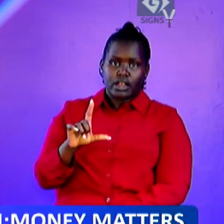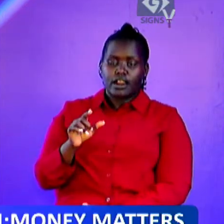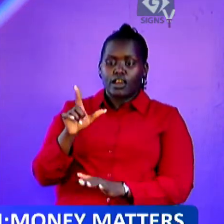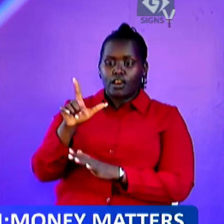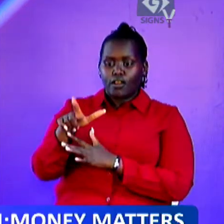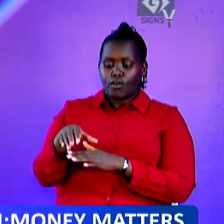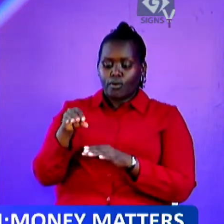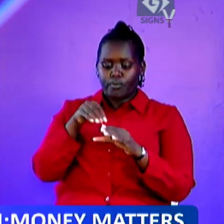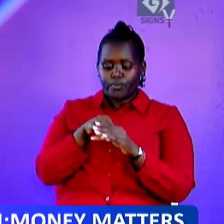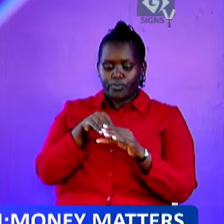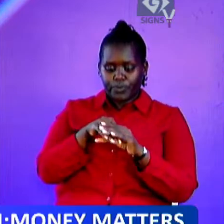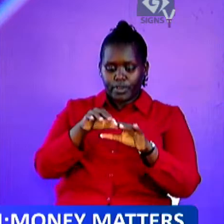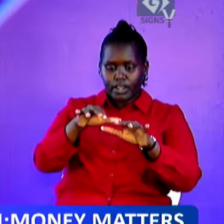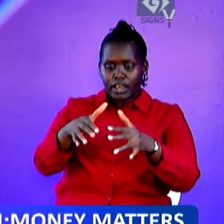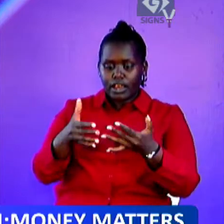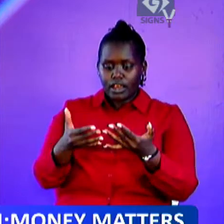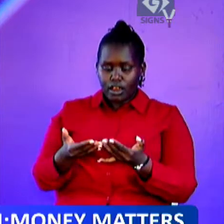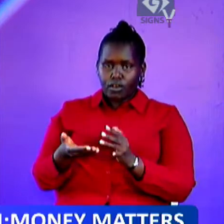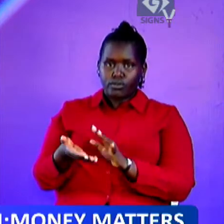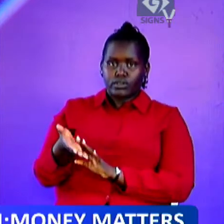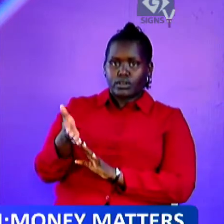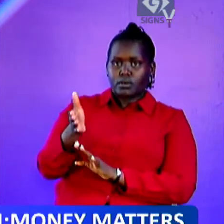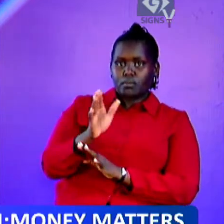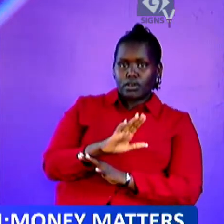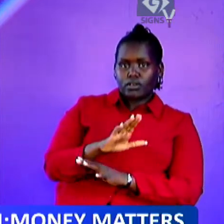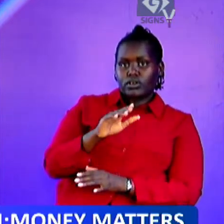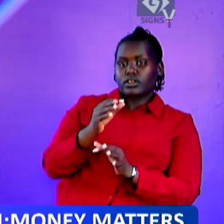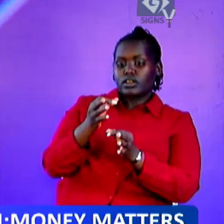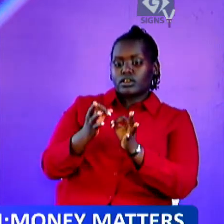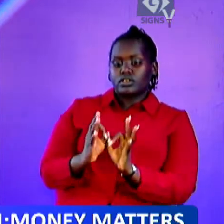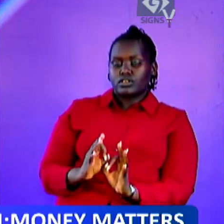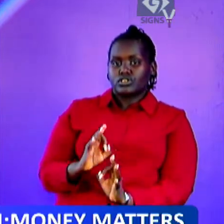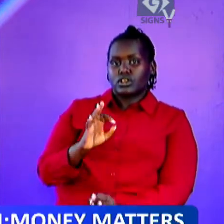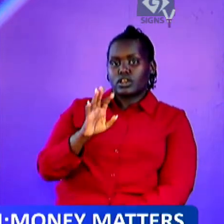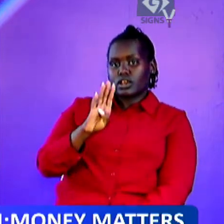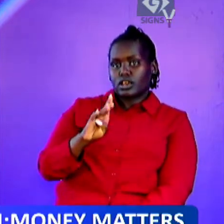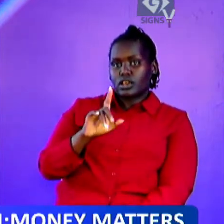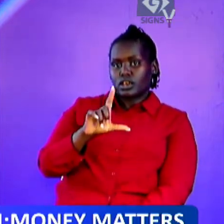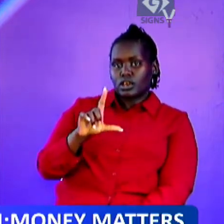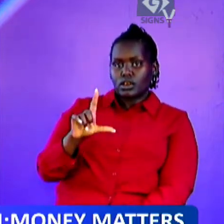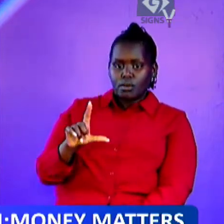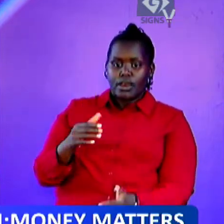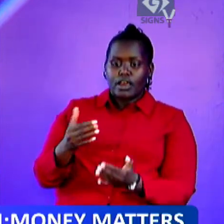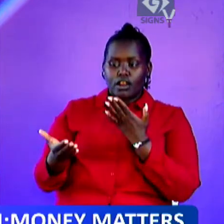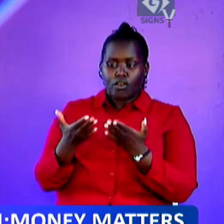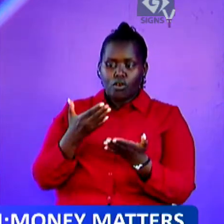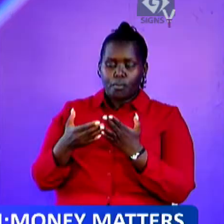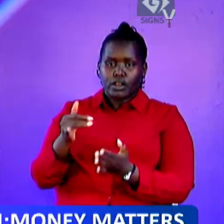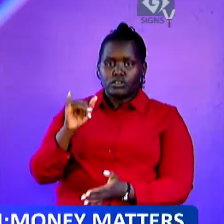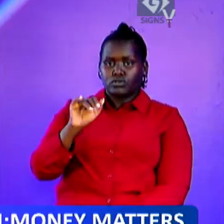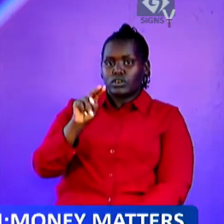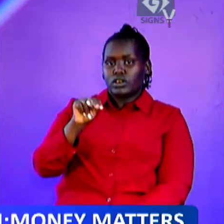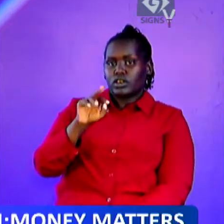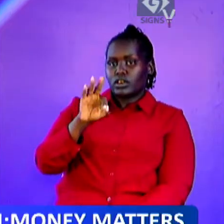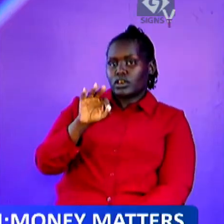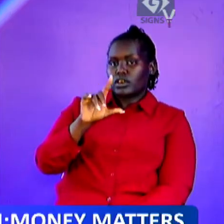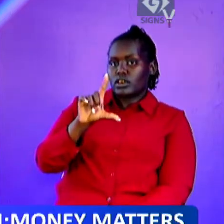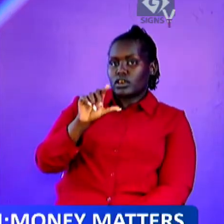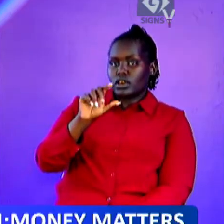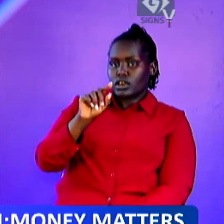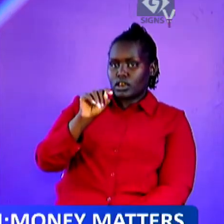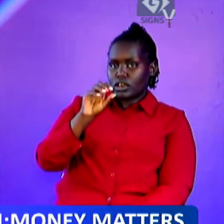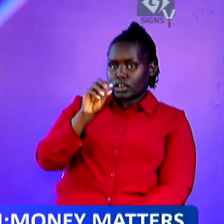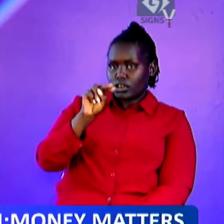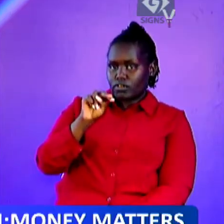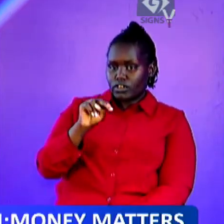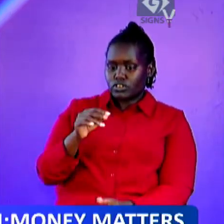how do the returns on treasury bills compare to inflation? Because you said if then they're not able